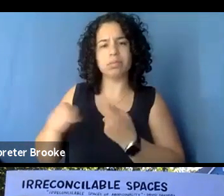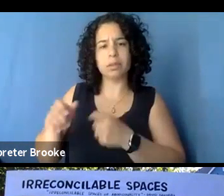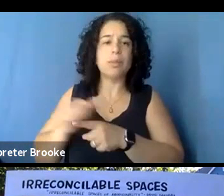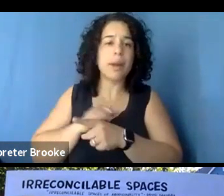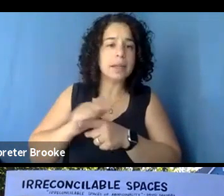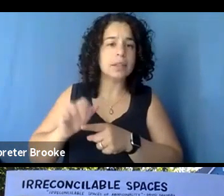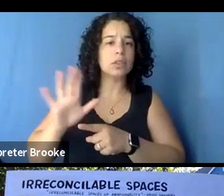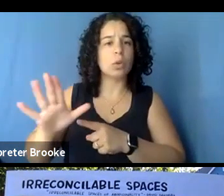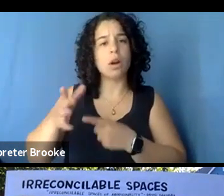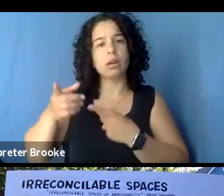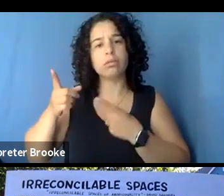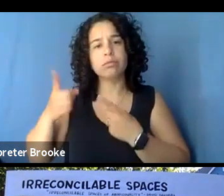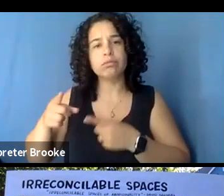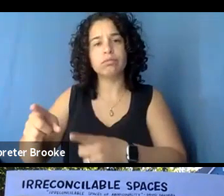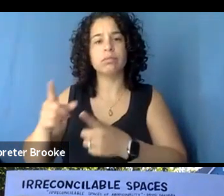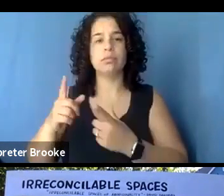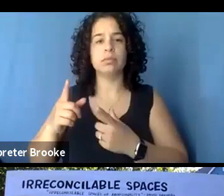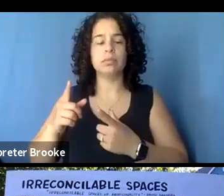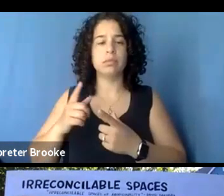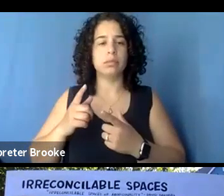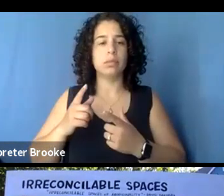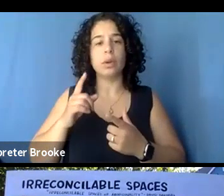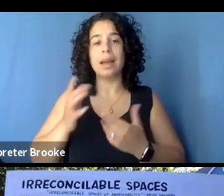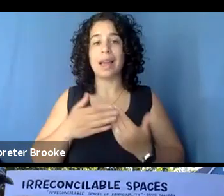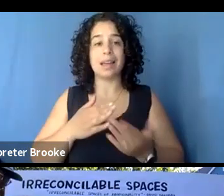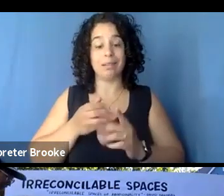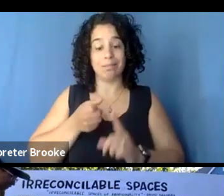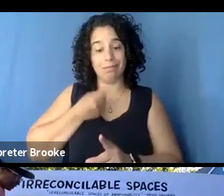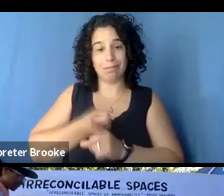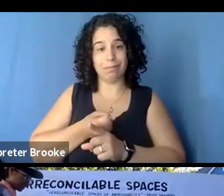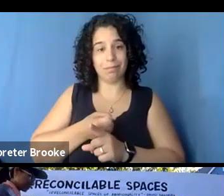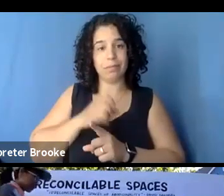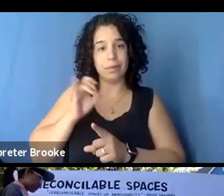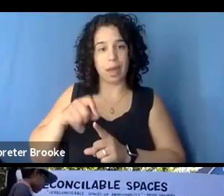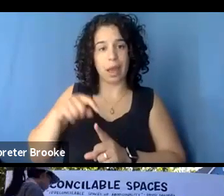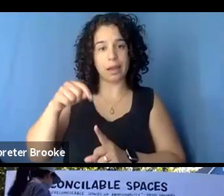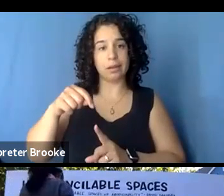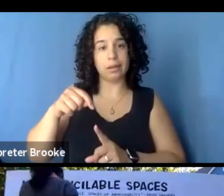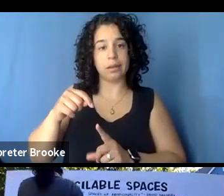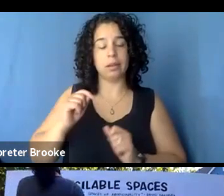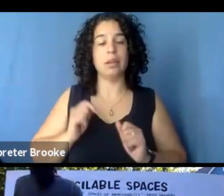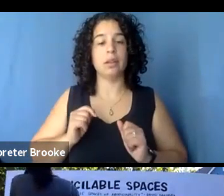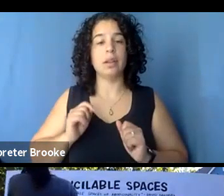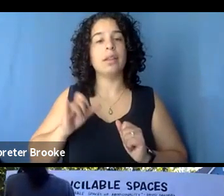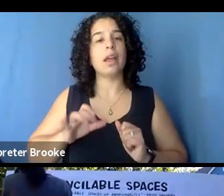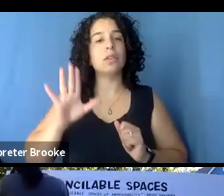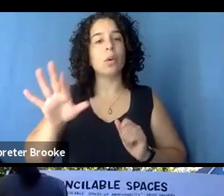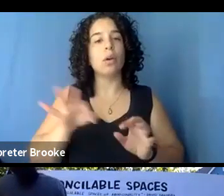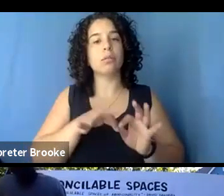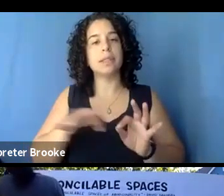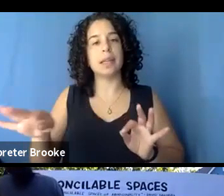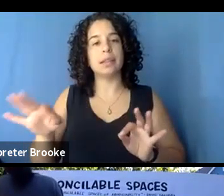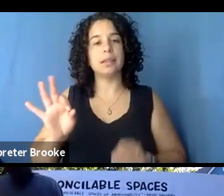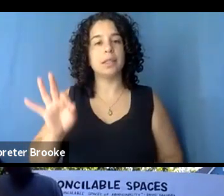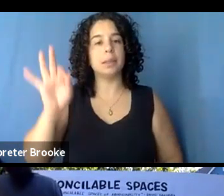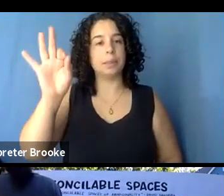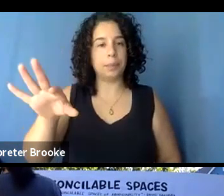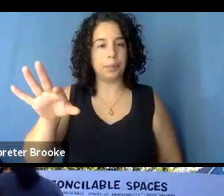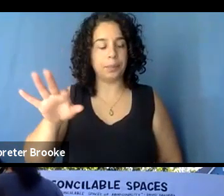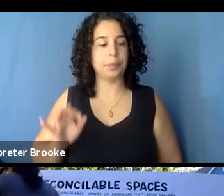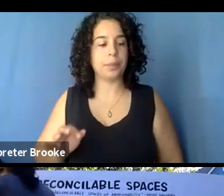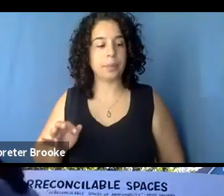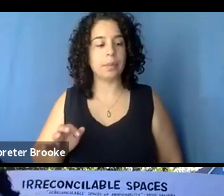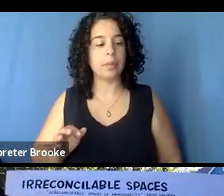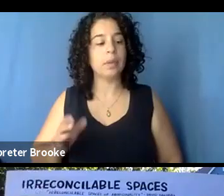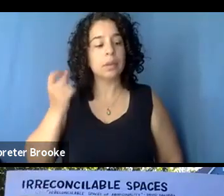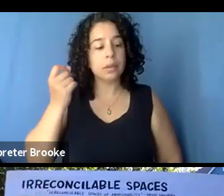cost? Your task then, that's the prompt. And this will be up on